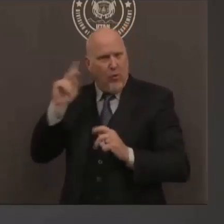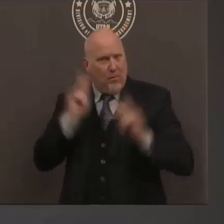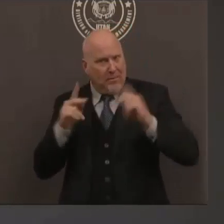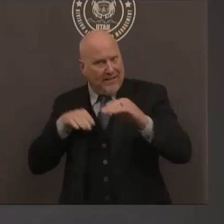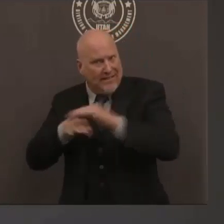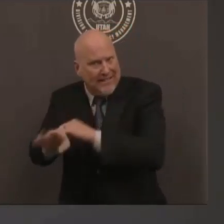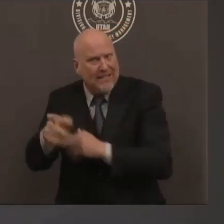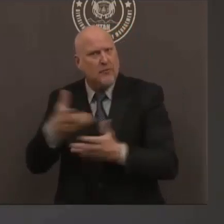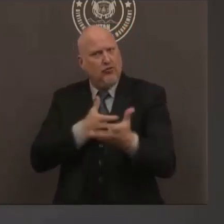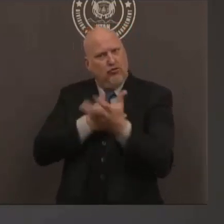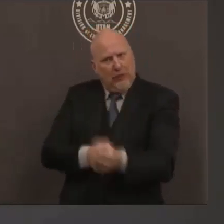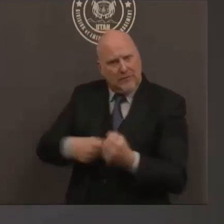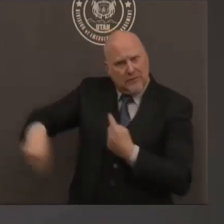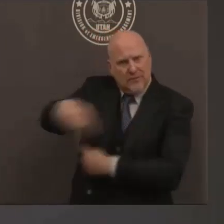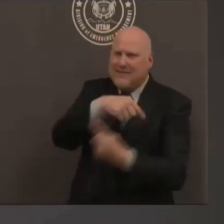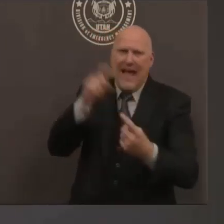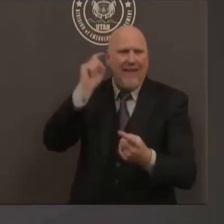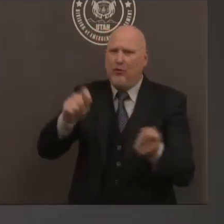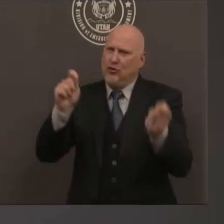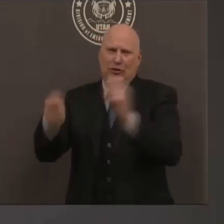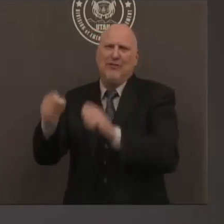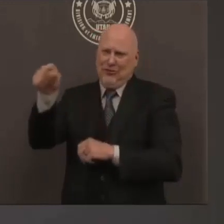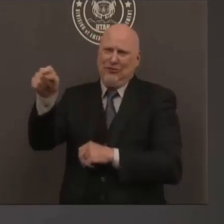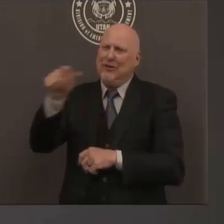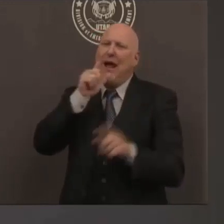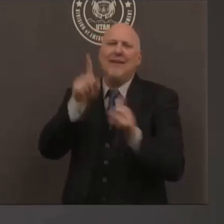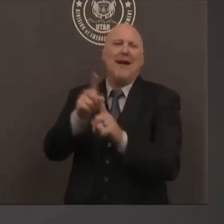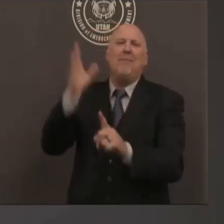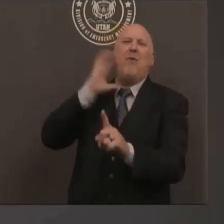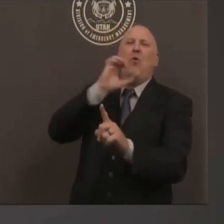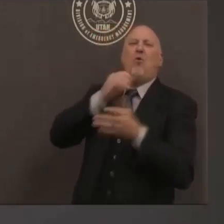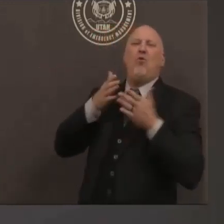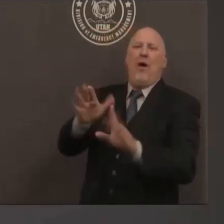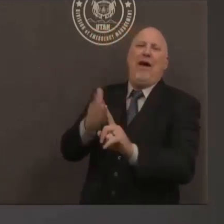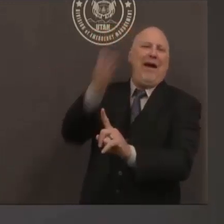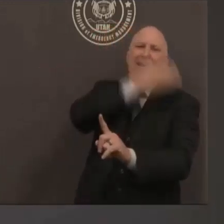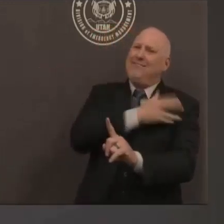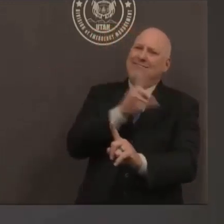if we're moderating such, or more of our economic activity